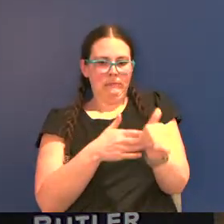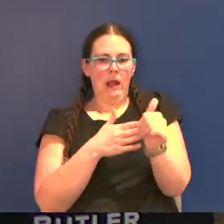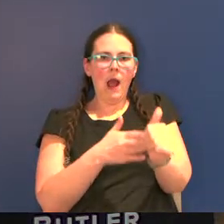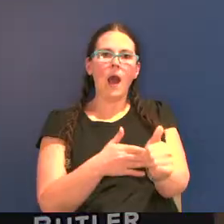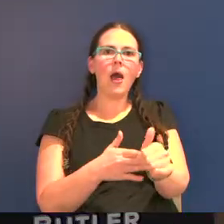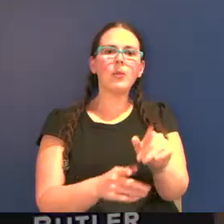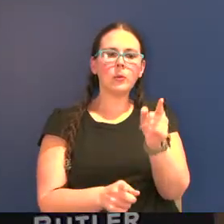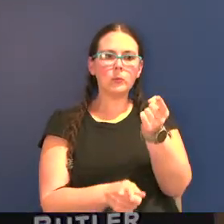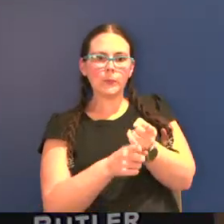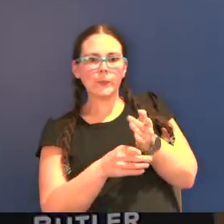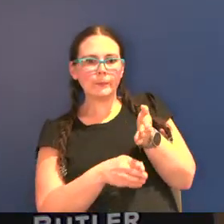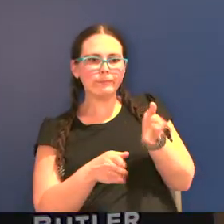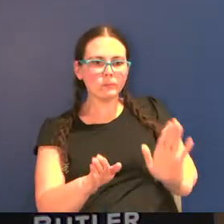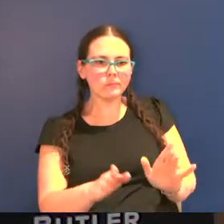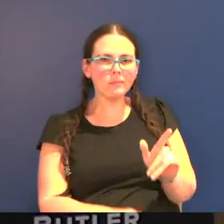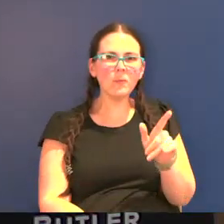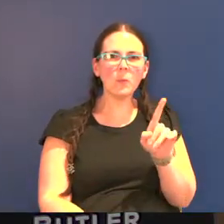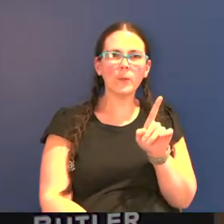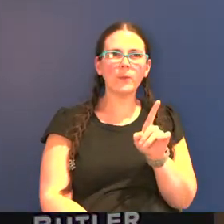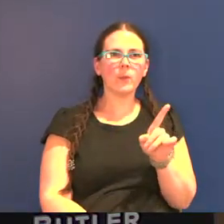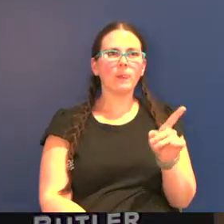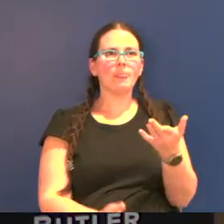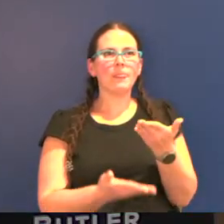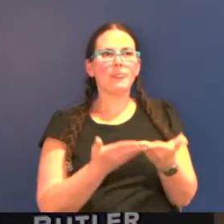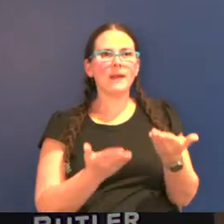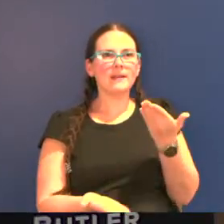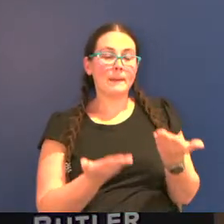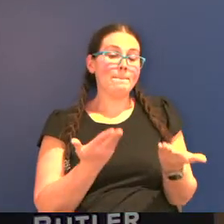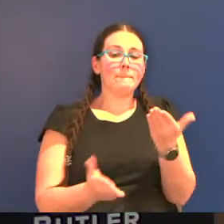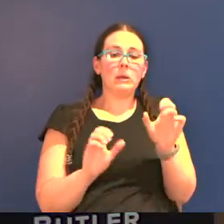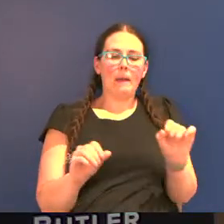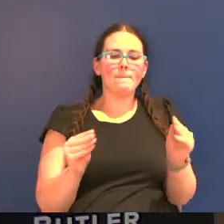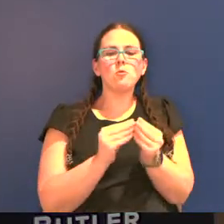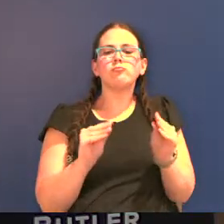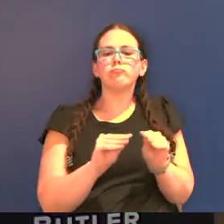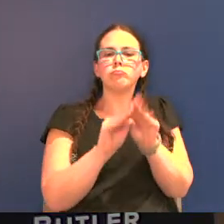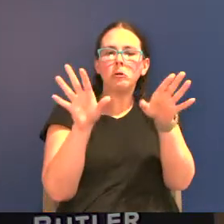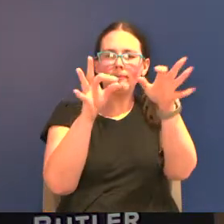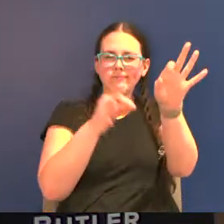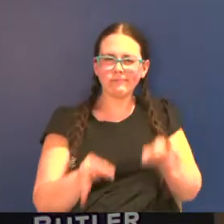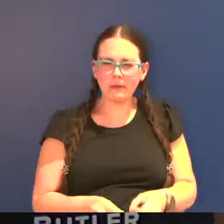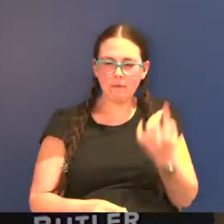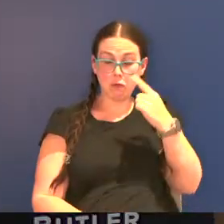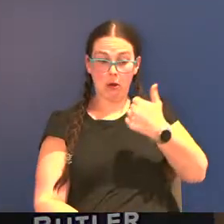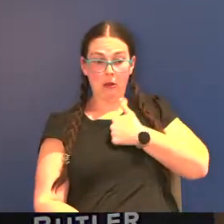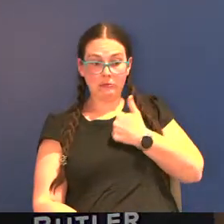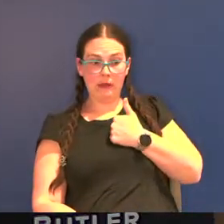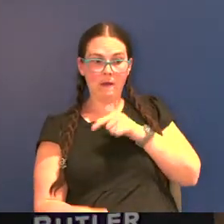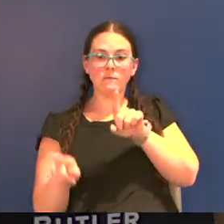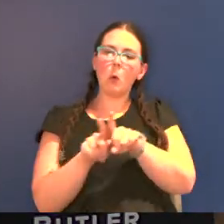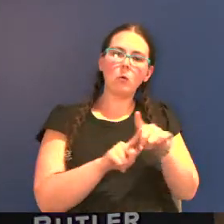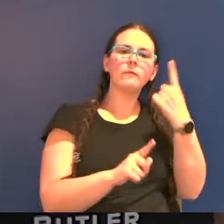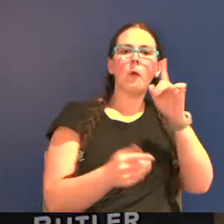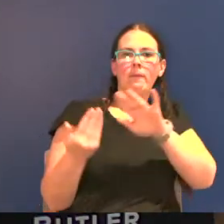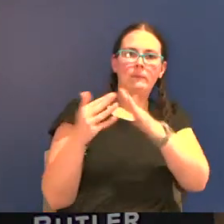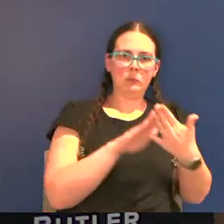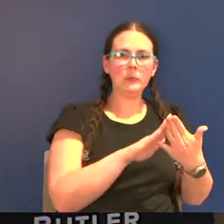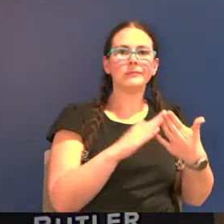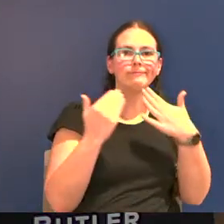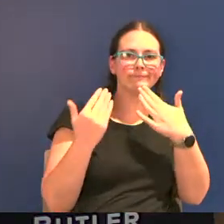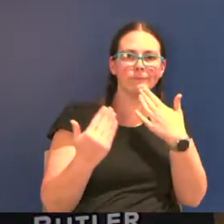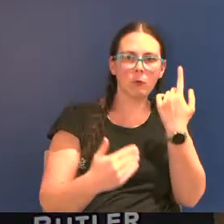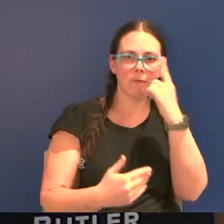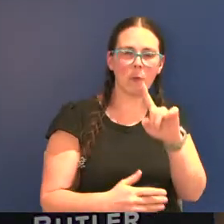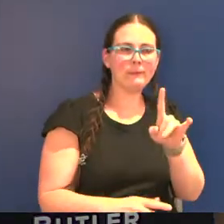right direction or things that could be better explained to ourselves as well as to the community. So thank you for